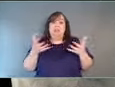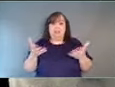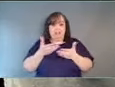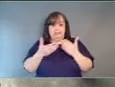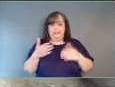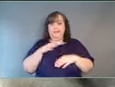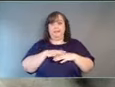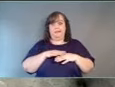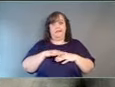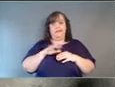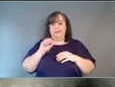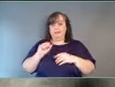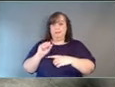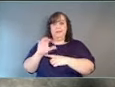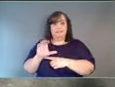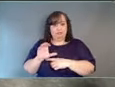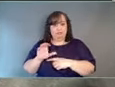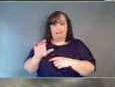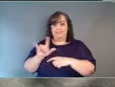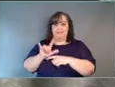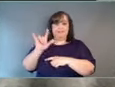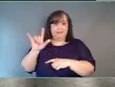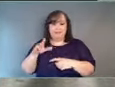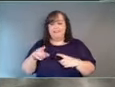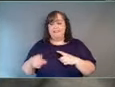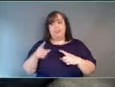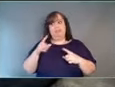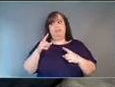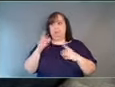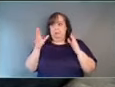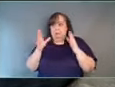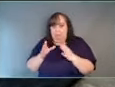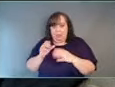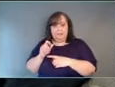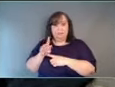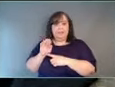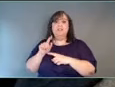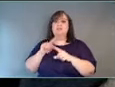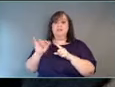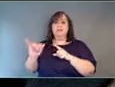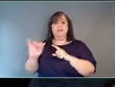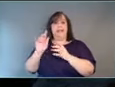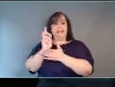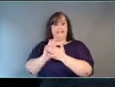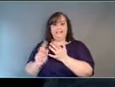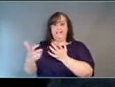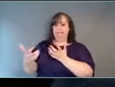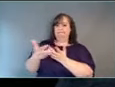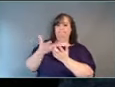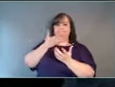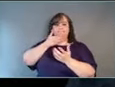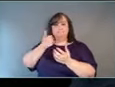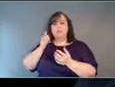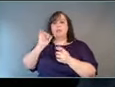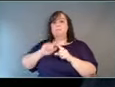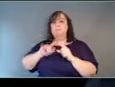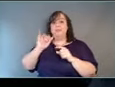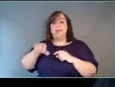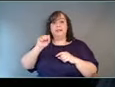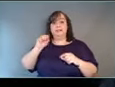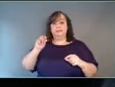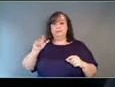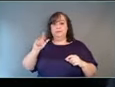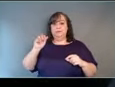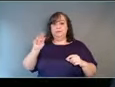space. And that's what benefited the design the most. But these solar arrays are brand new technology being tested for the first time on